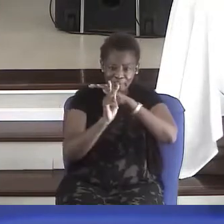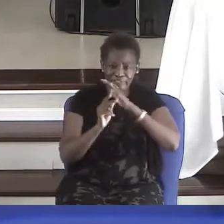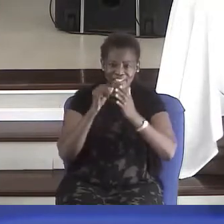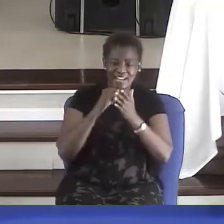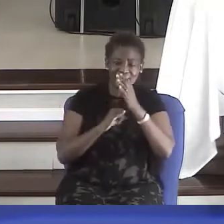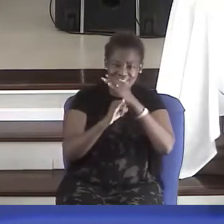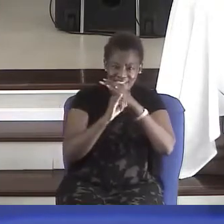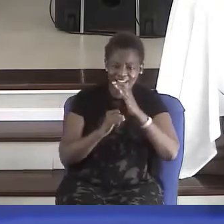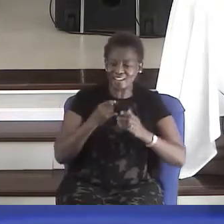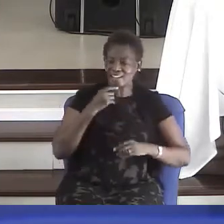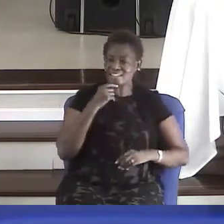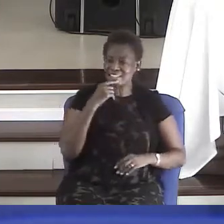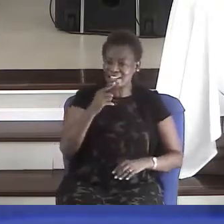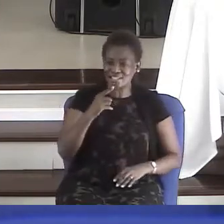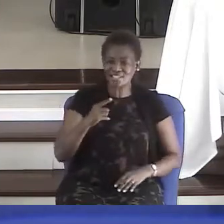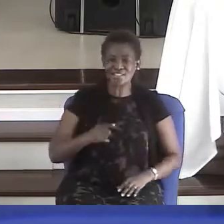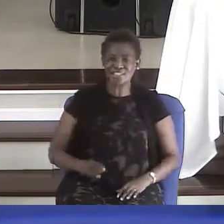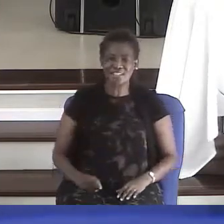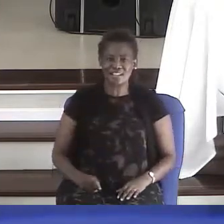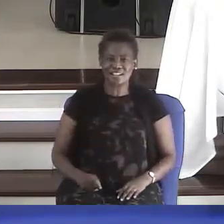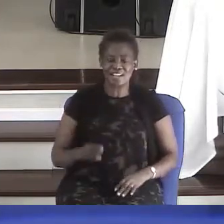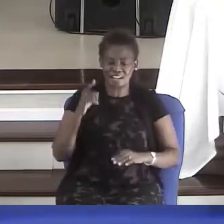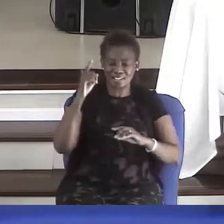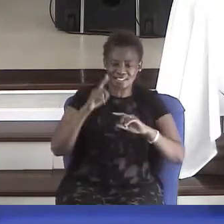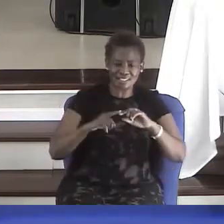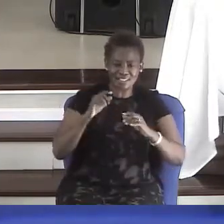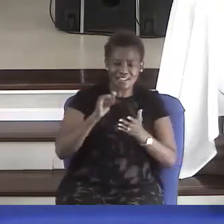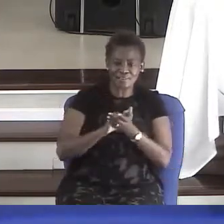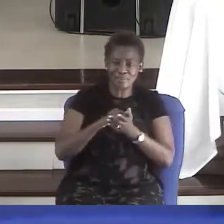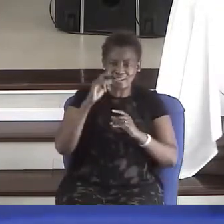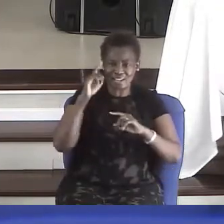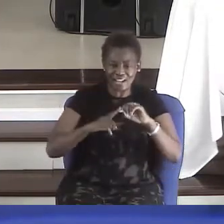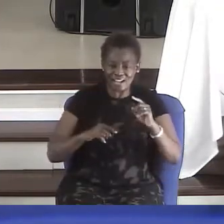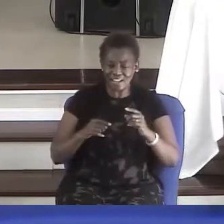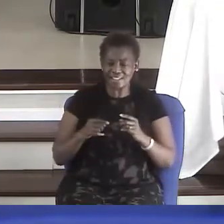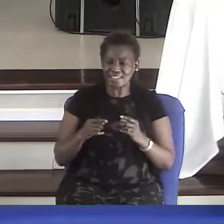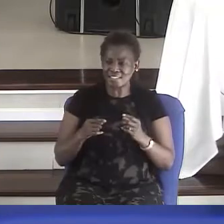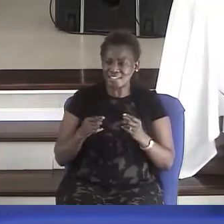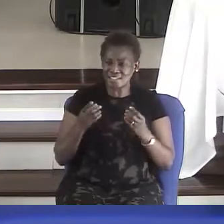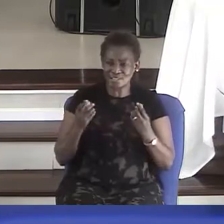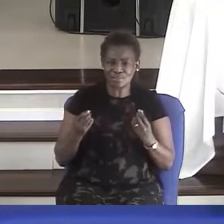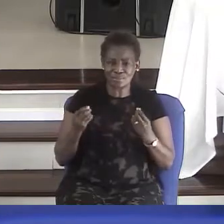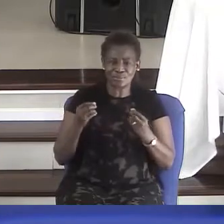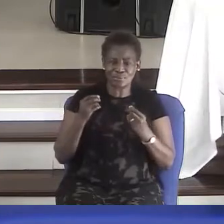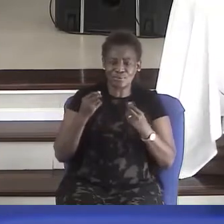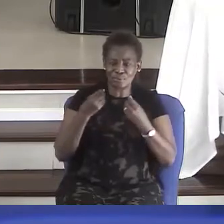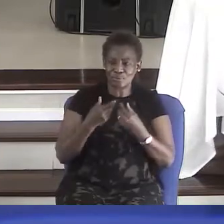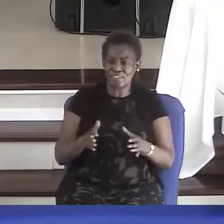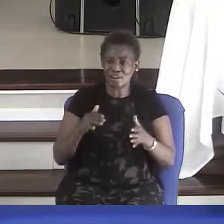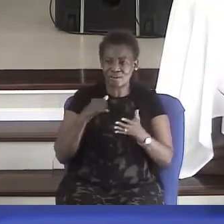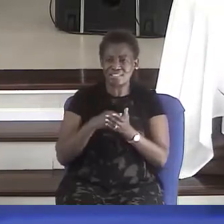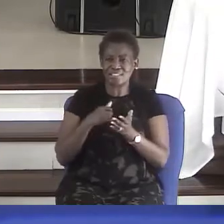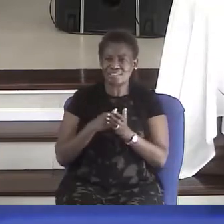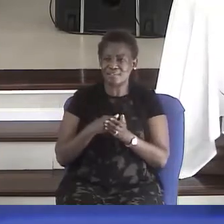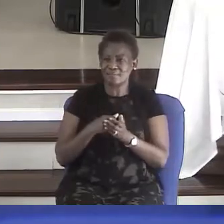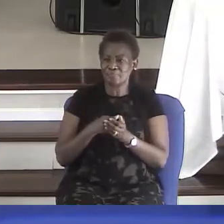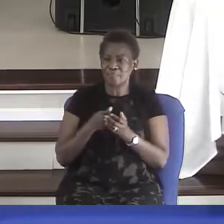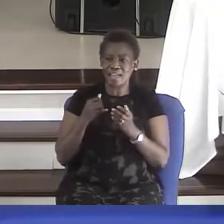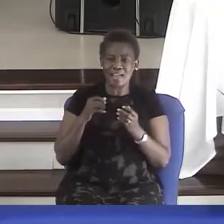take you there. Let me take you there. I'm taking too long to get you to where Isaiah speaks. And upstairs is going to give me some